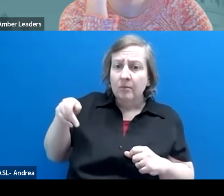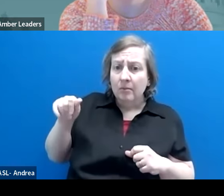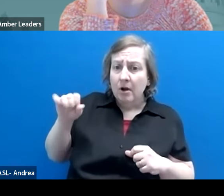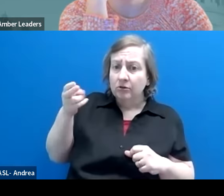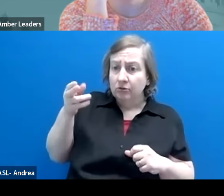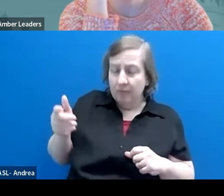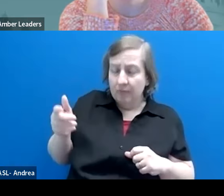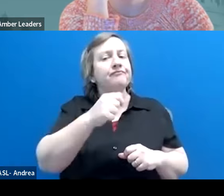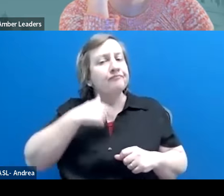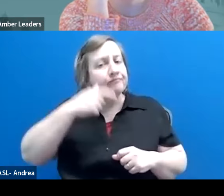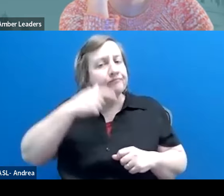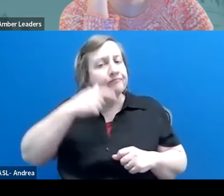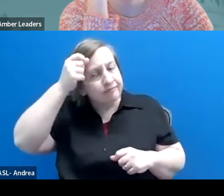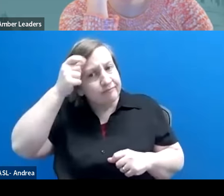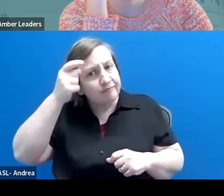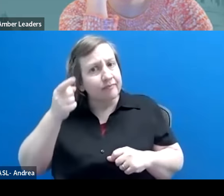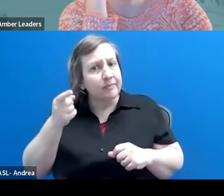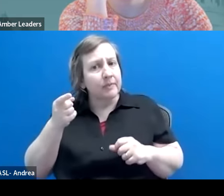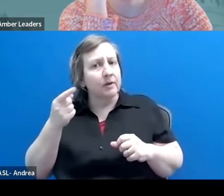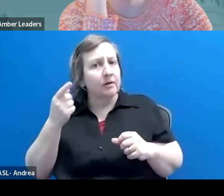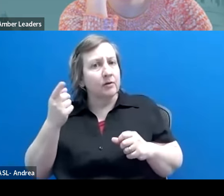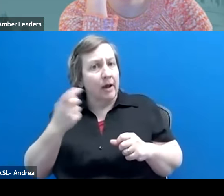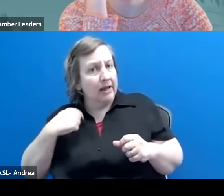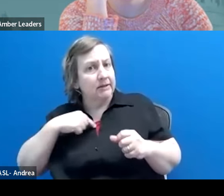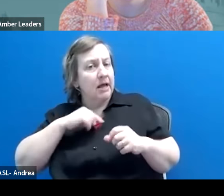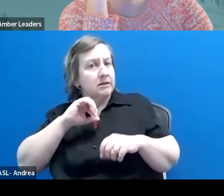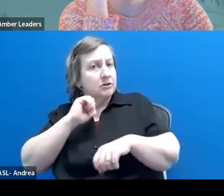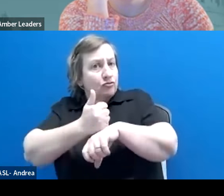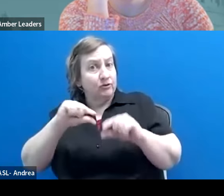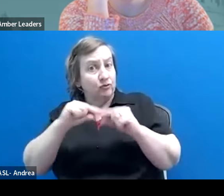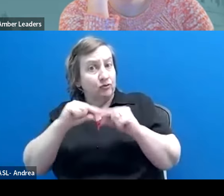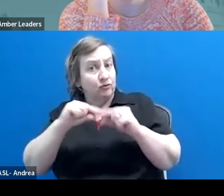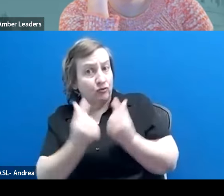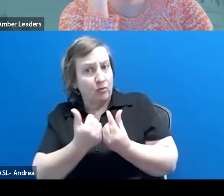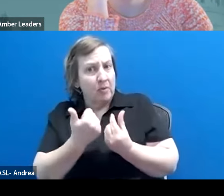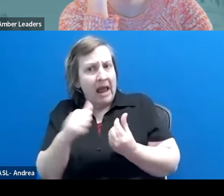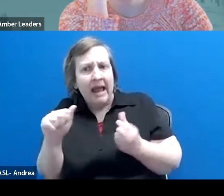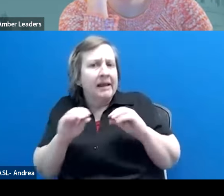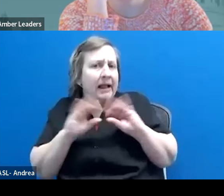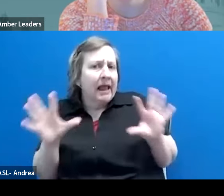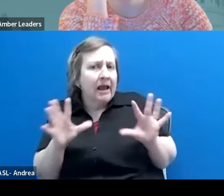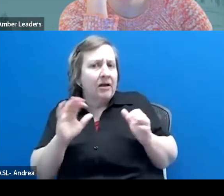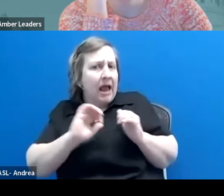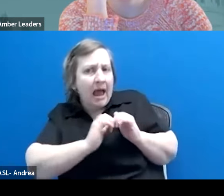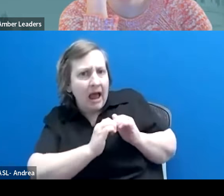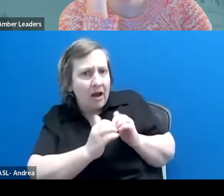ask to create this group. Is there any clarity on how?